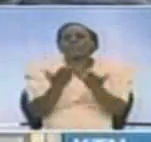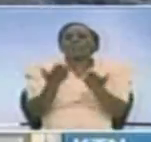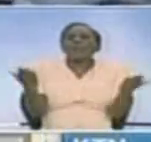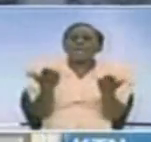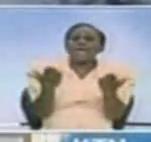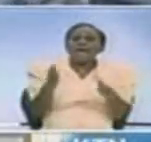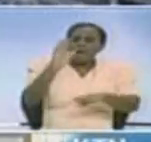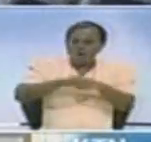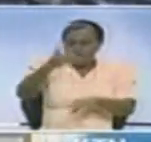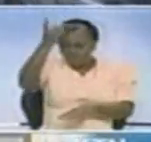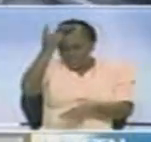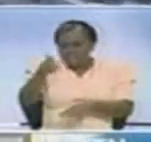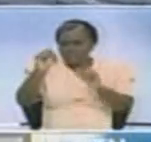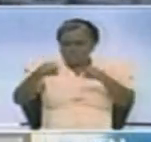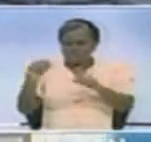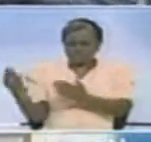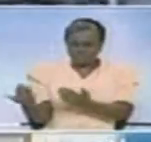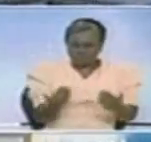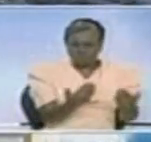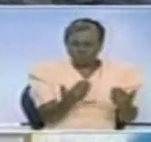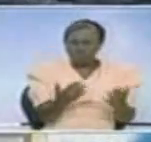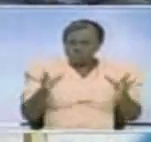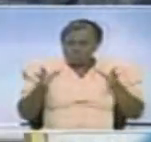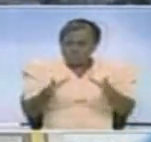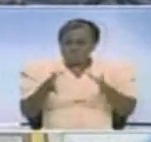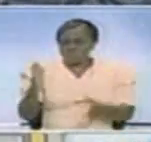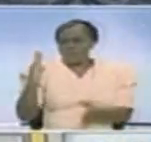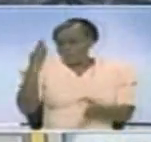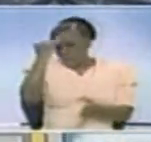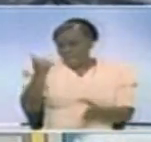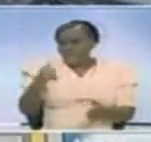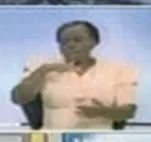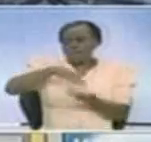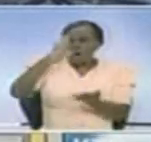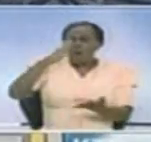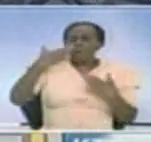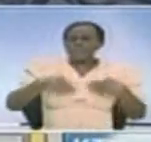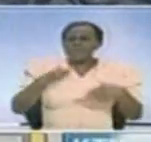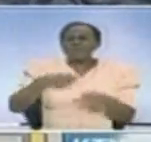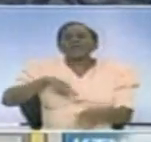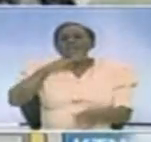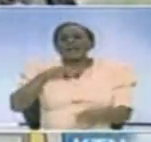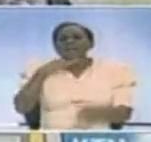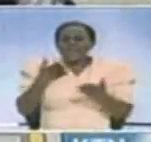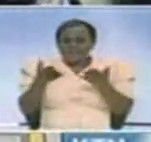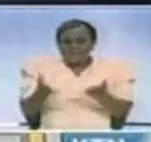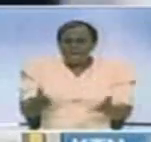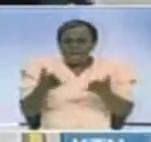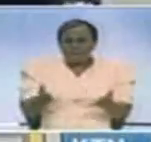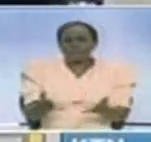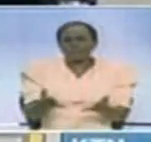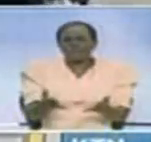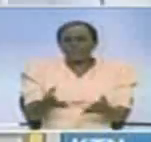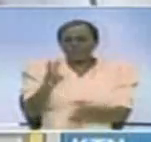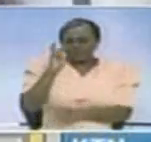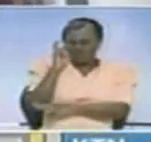the ground who came to reinforce? Yes, because more people died overnight. Yes. Where are the police now that